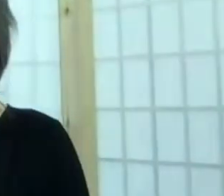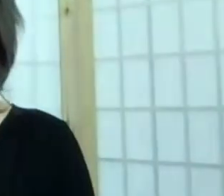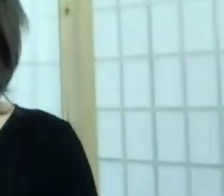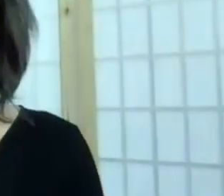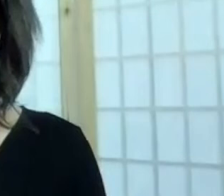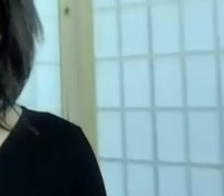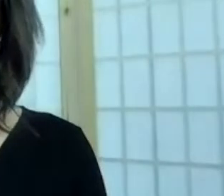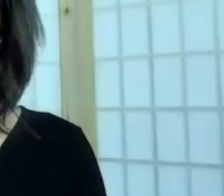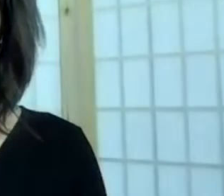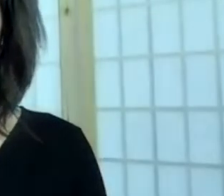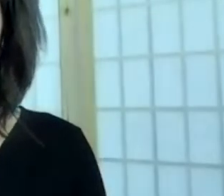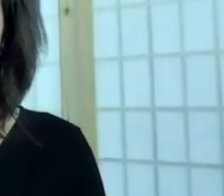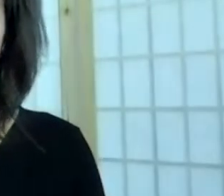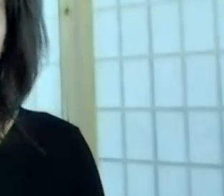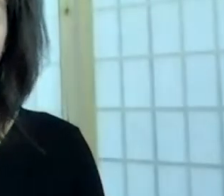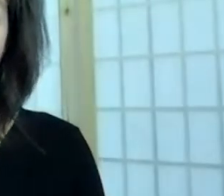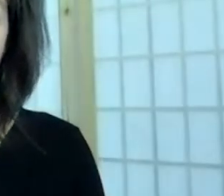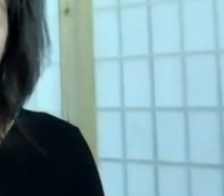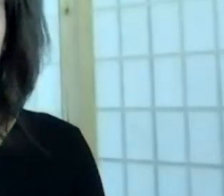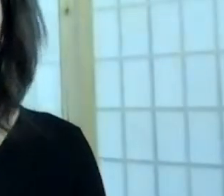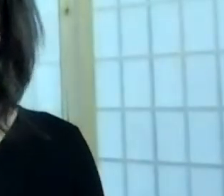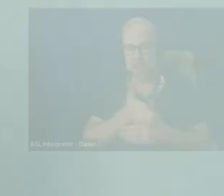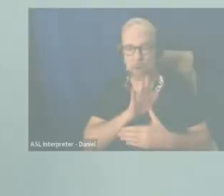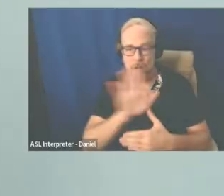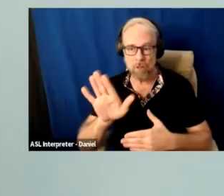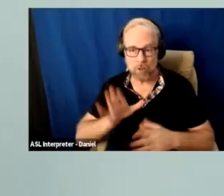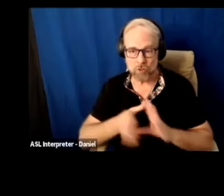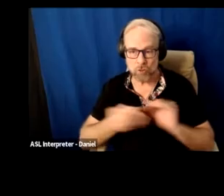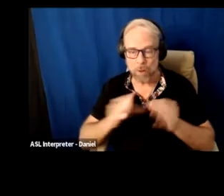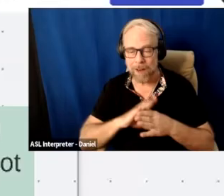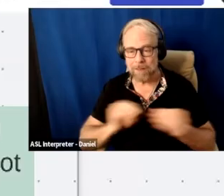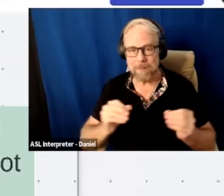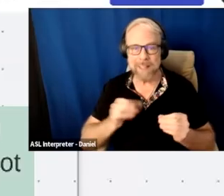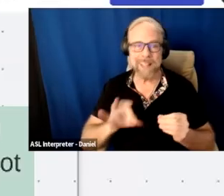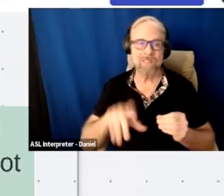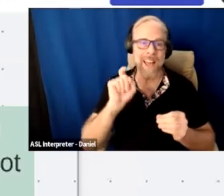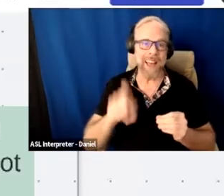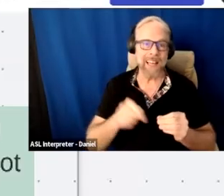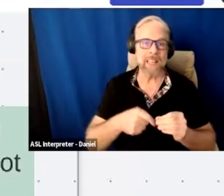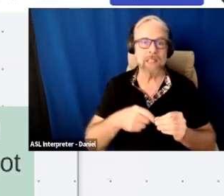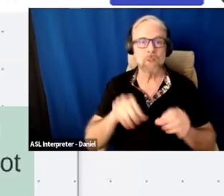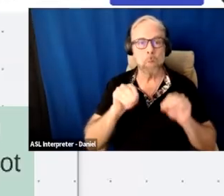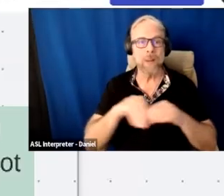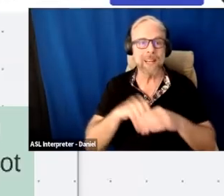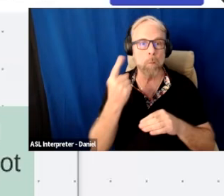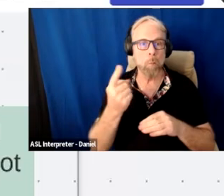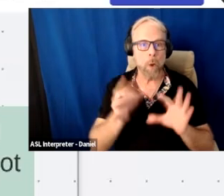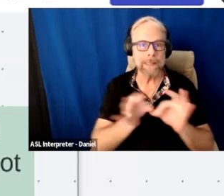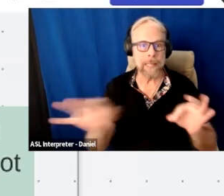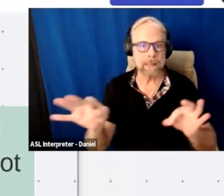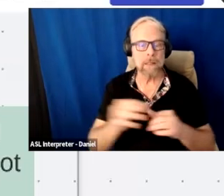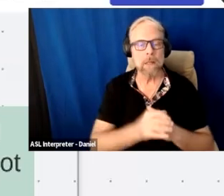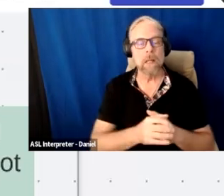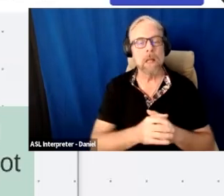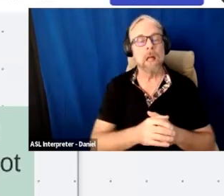comfortable in sharing their story, if I had to put it in a sentence. Mhm. And how